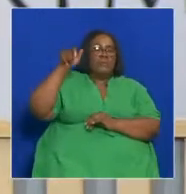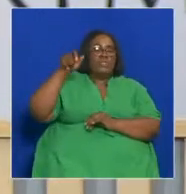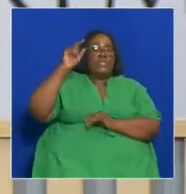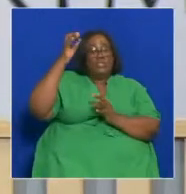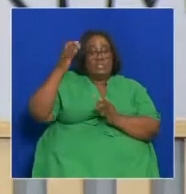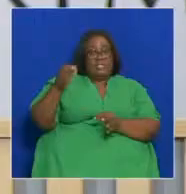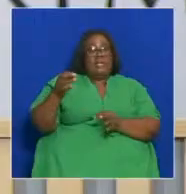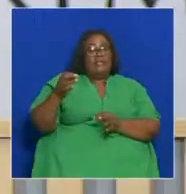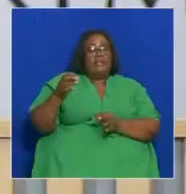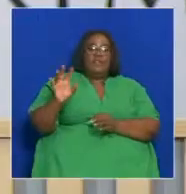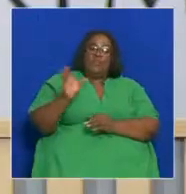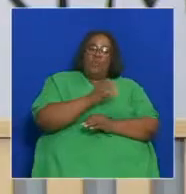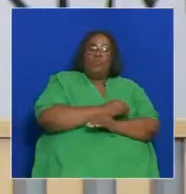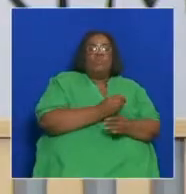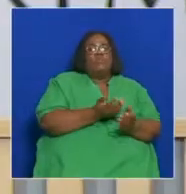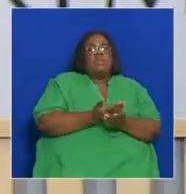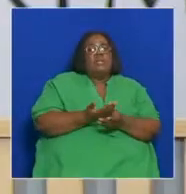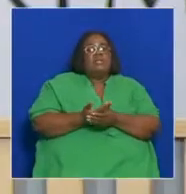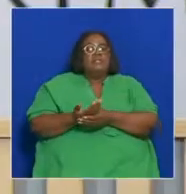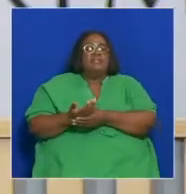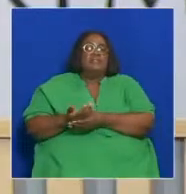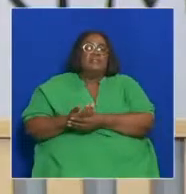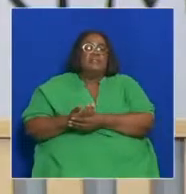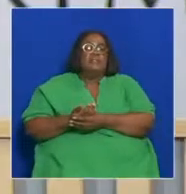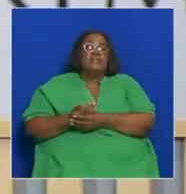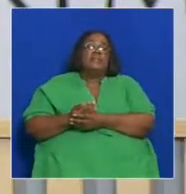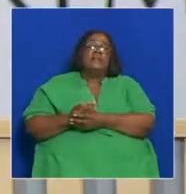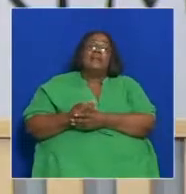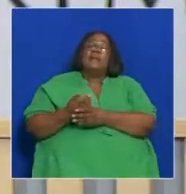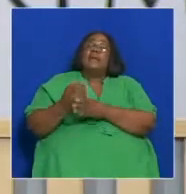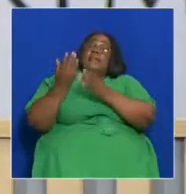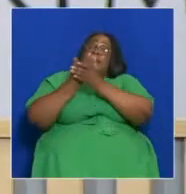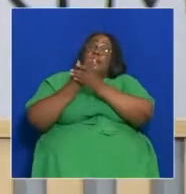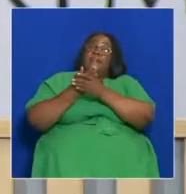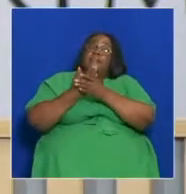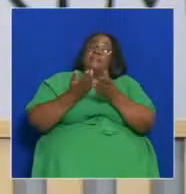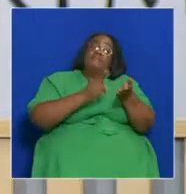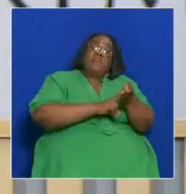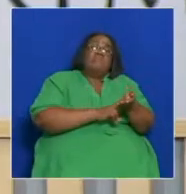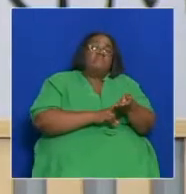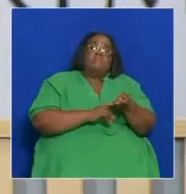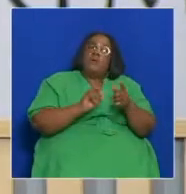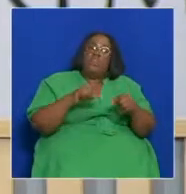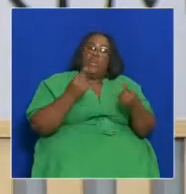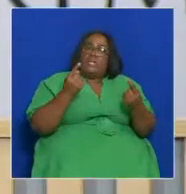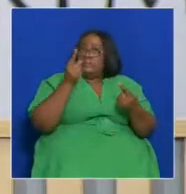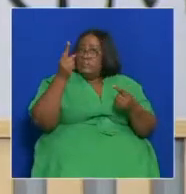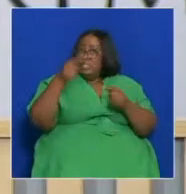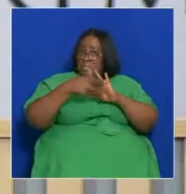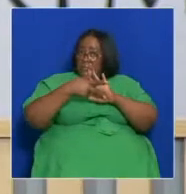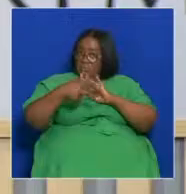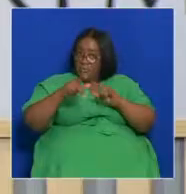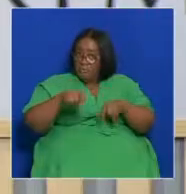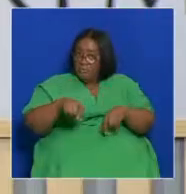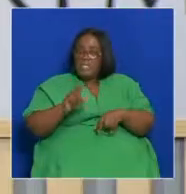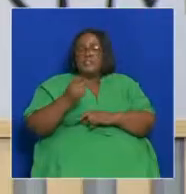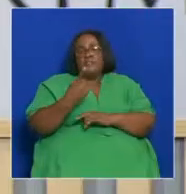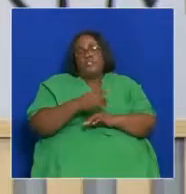these matters. A matter cannot be enrolled without her approving that.